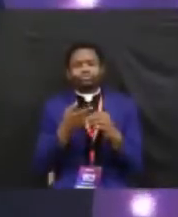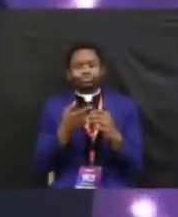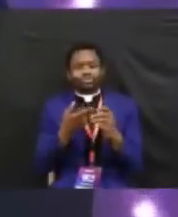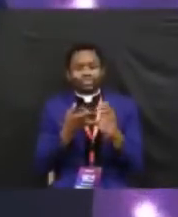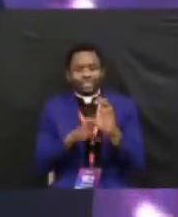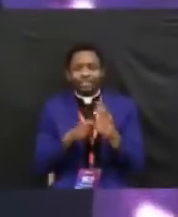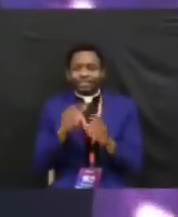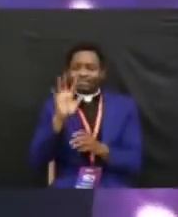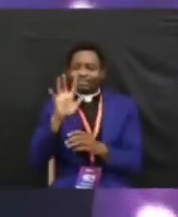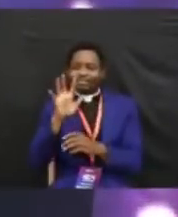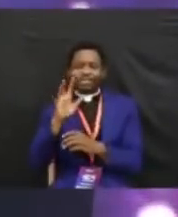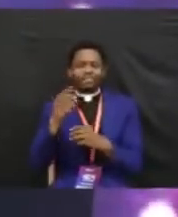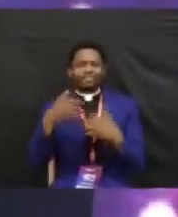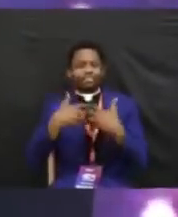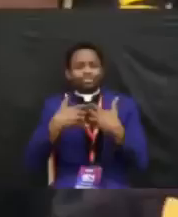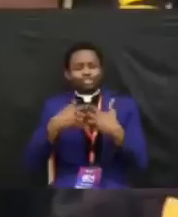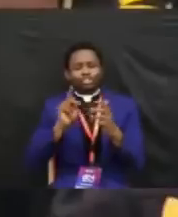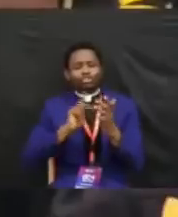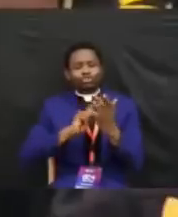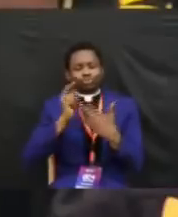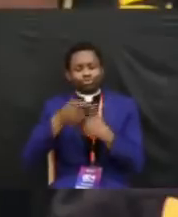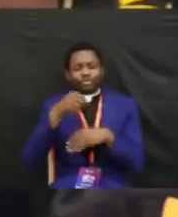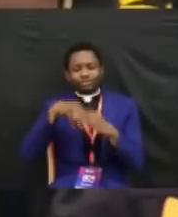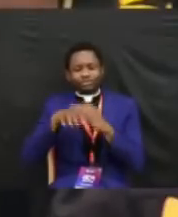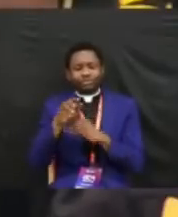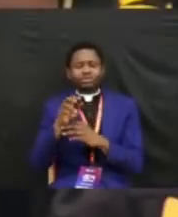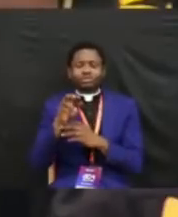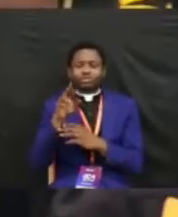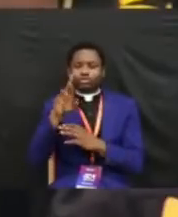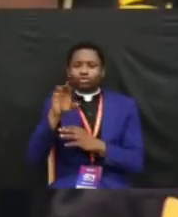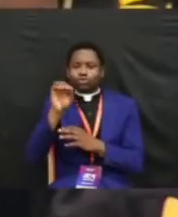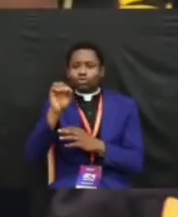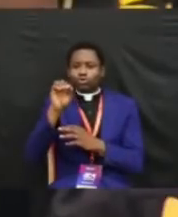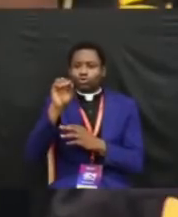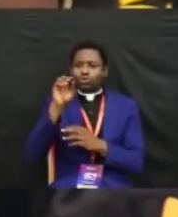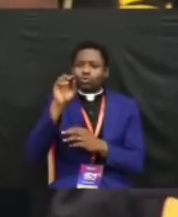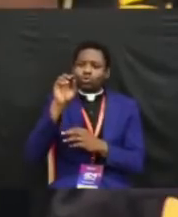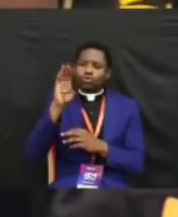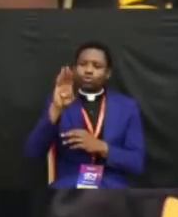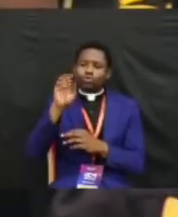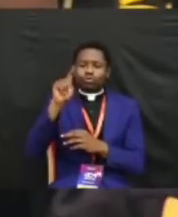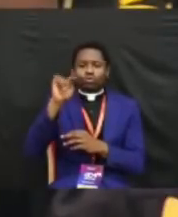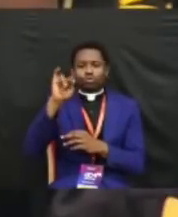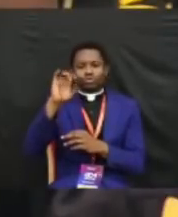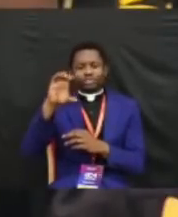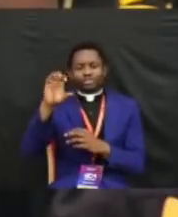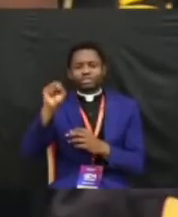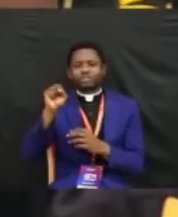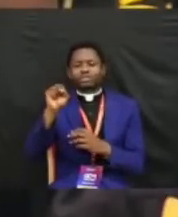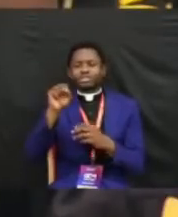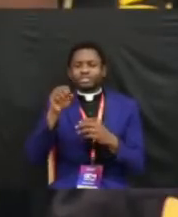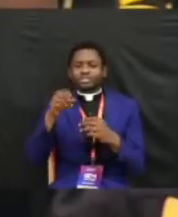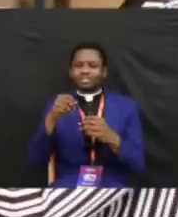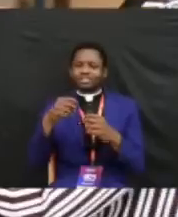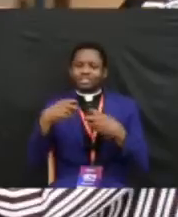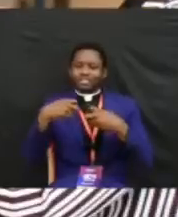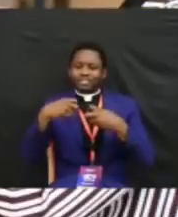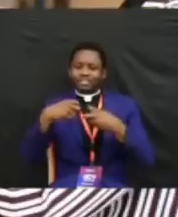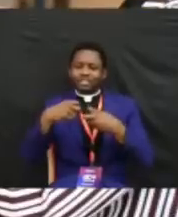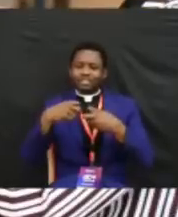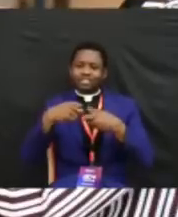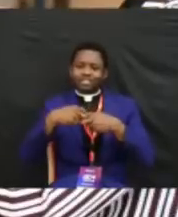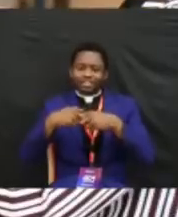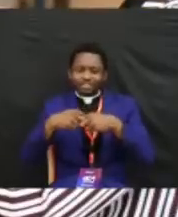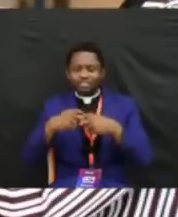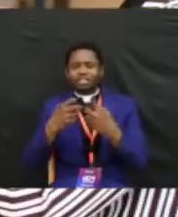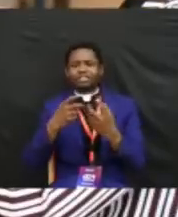distinguished engineering programs in robotics, electricals, manufacturing, systems, environmental